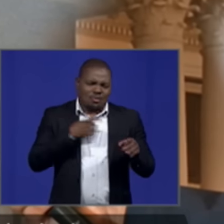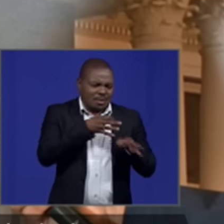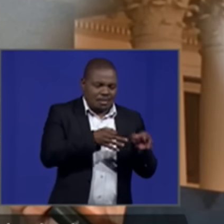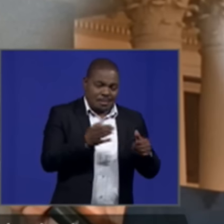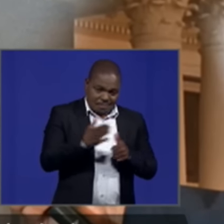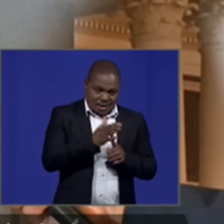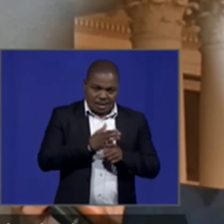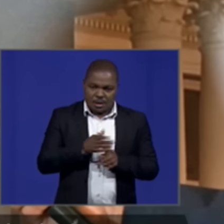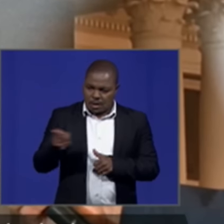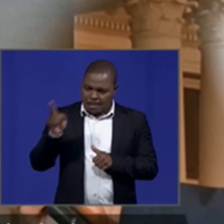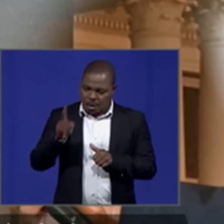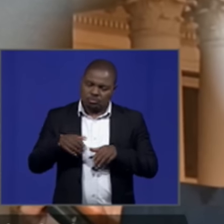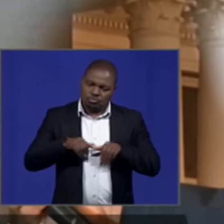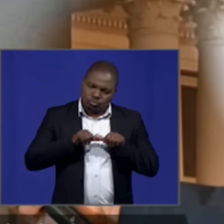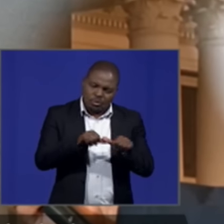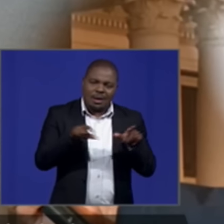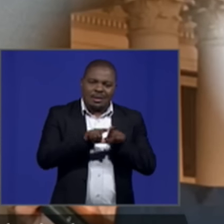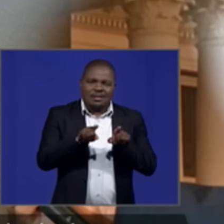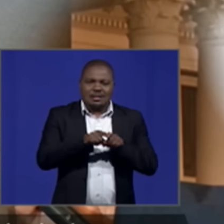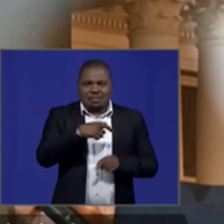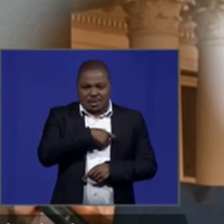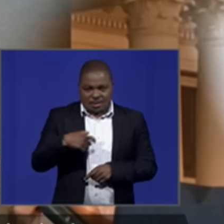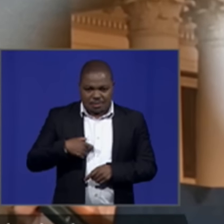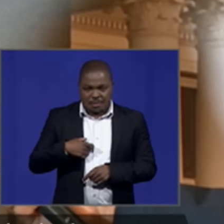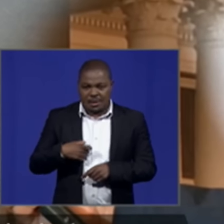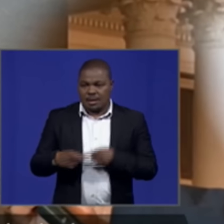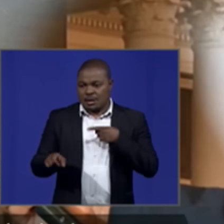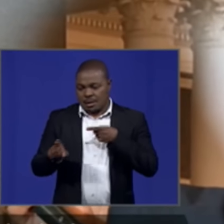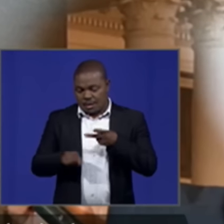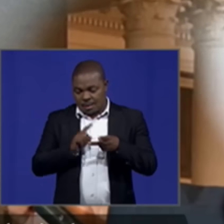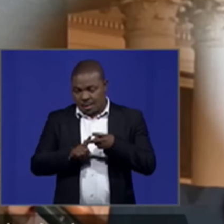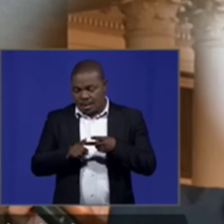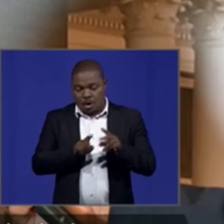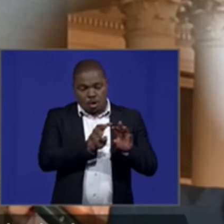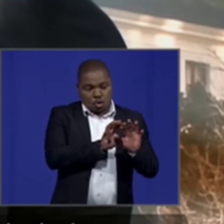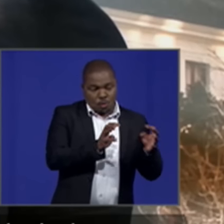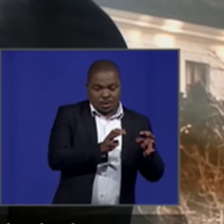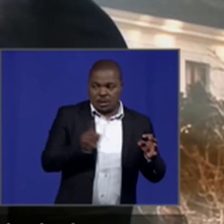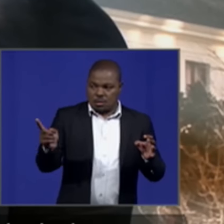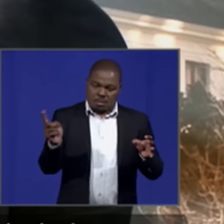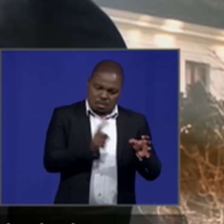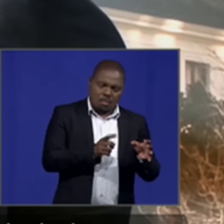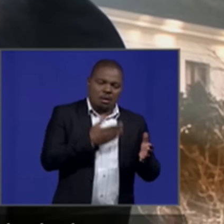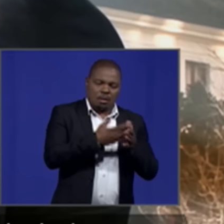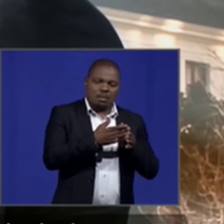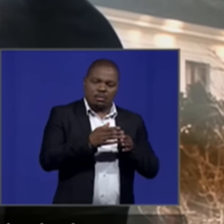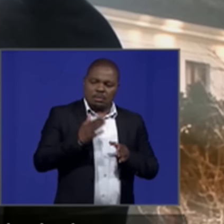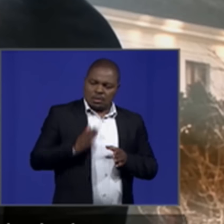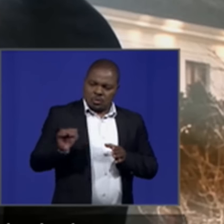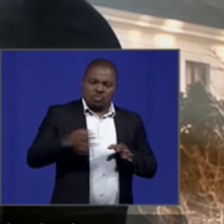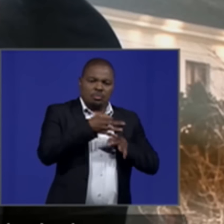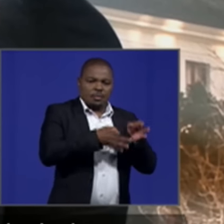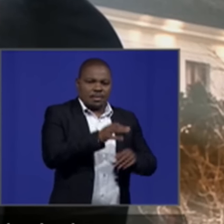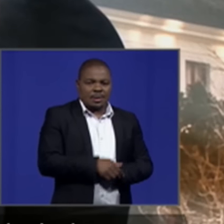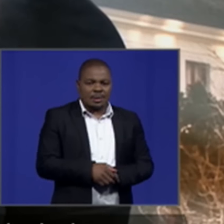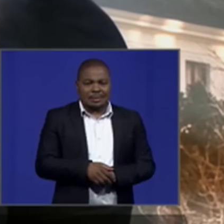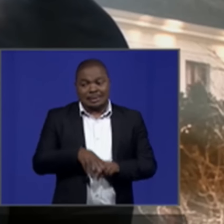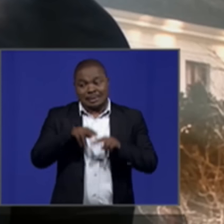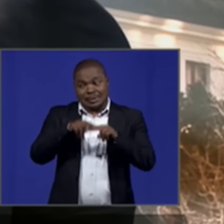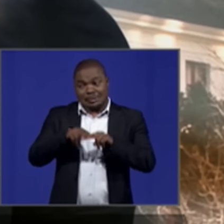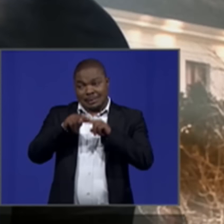He needs to be the President, obviously, in order to come and appear before the committee. Depending on our President and whether he has any